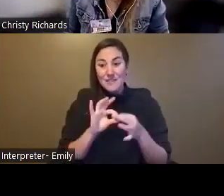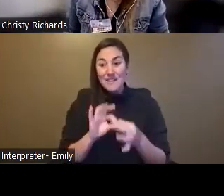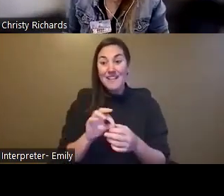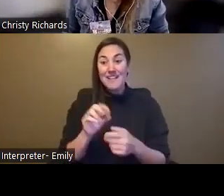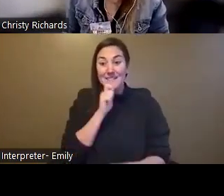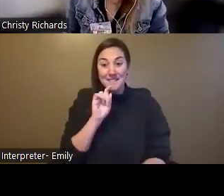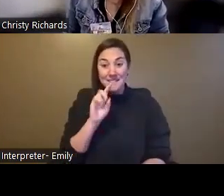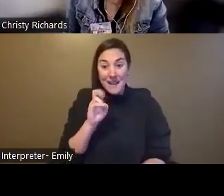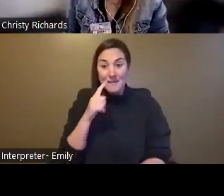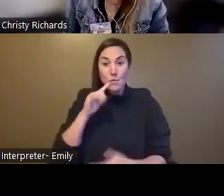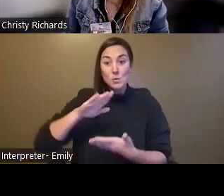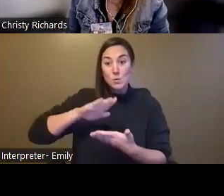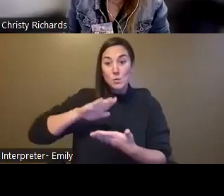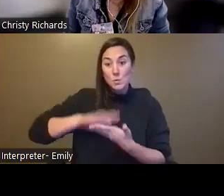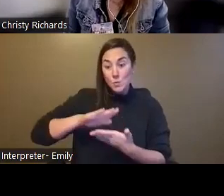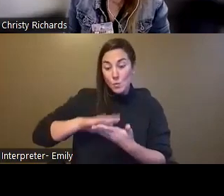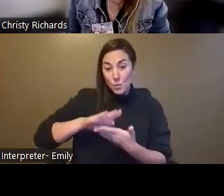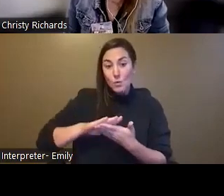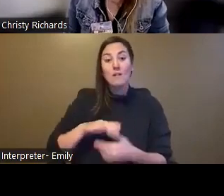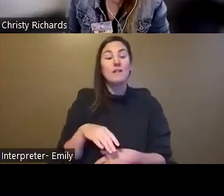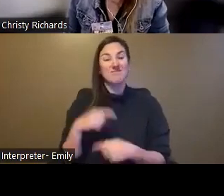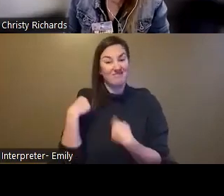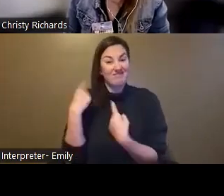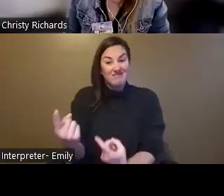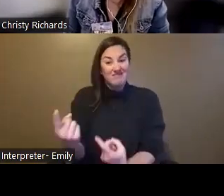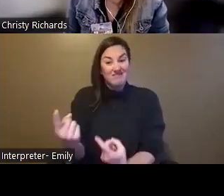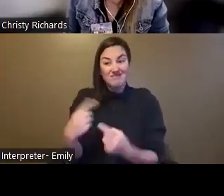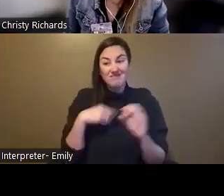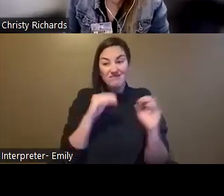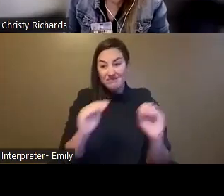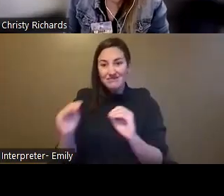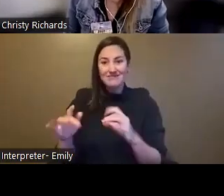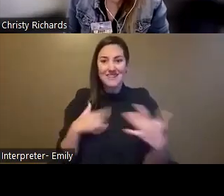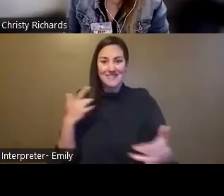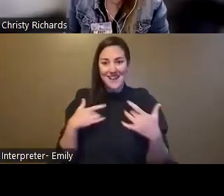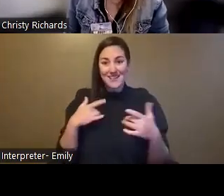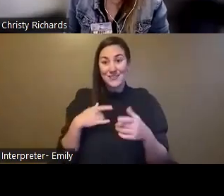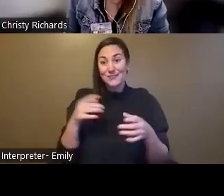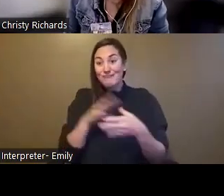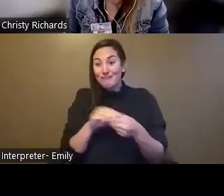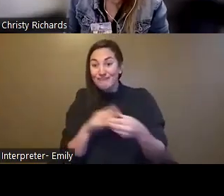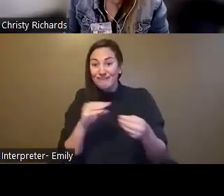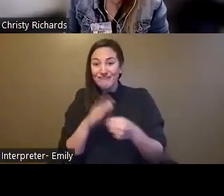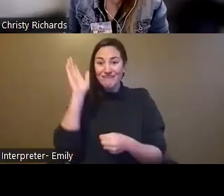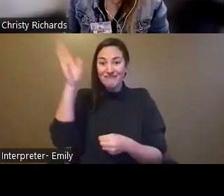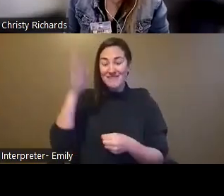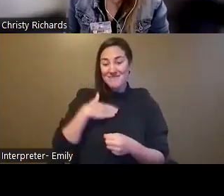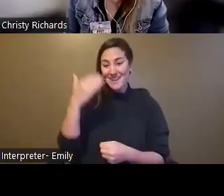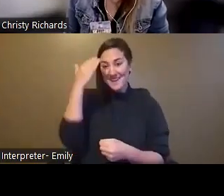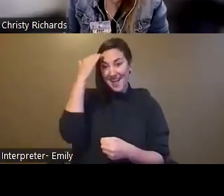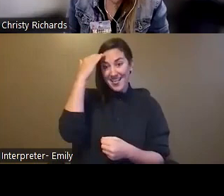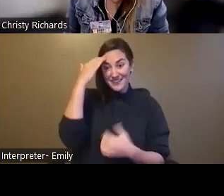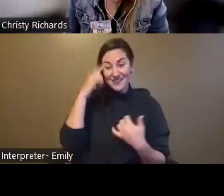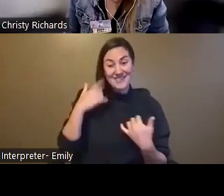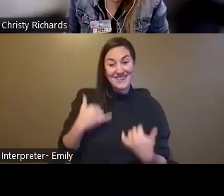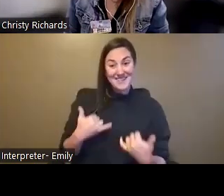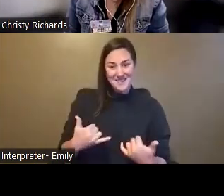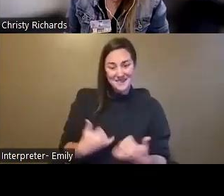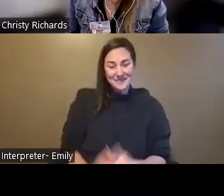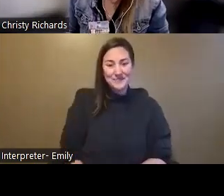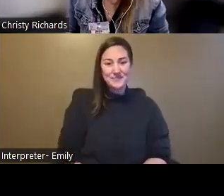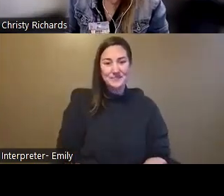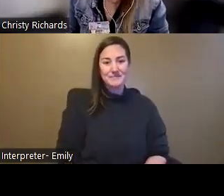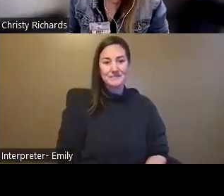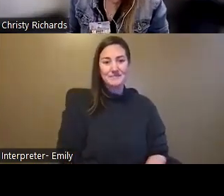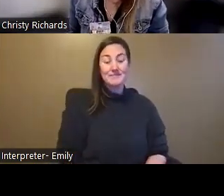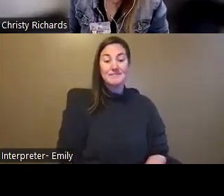our schools in Ontario County, and I'm very excited to share some of my knowledge with you. So